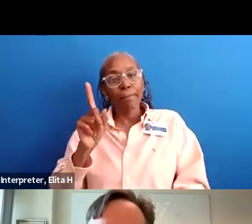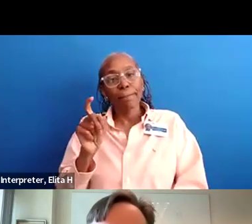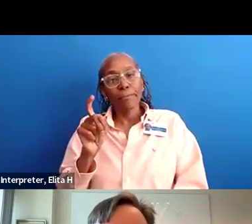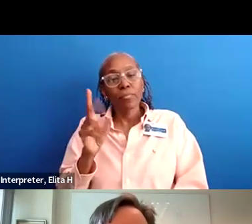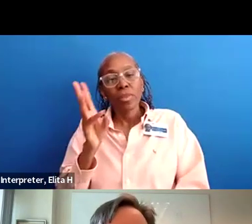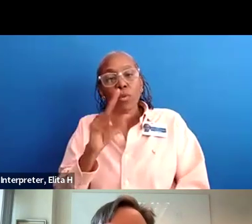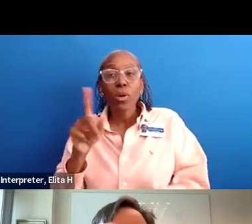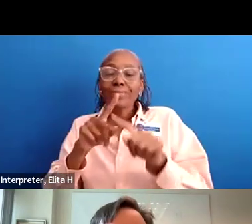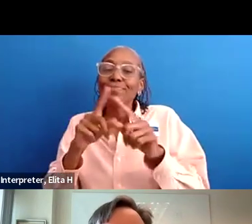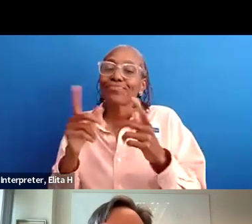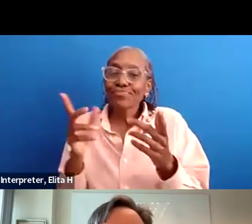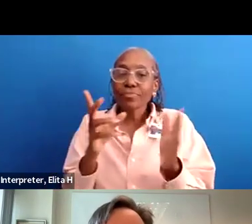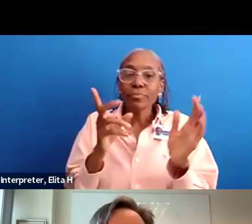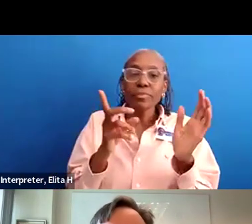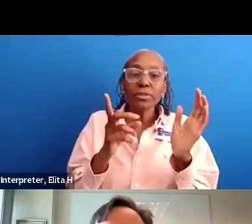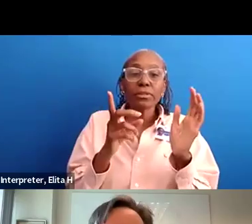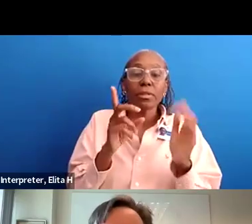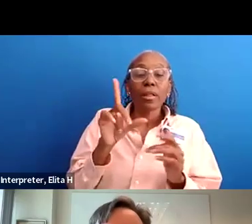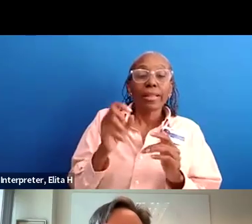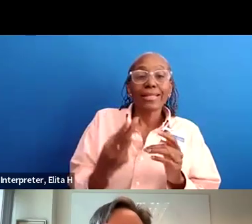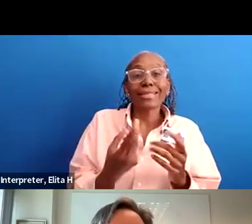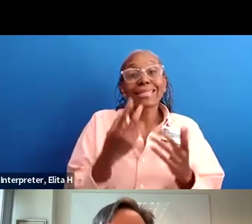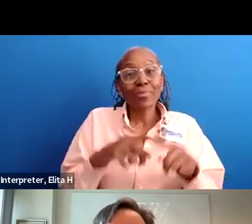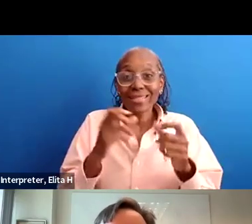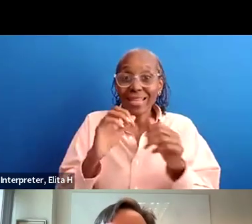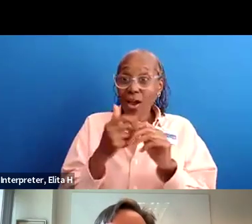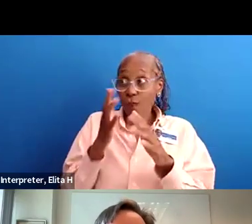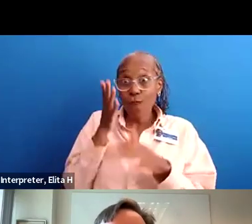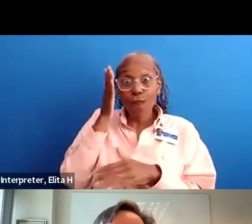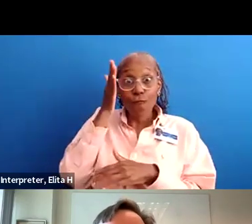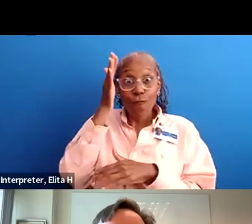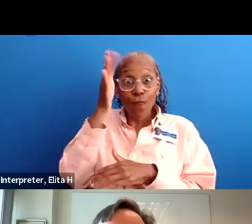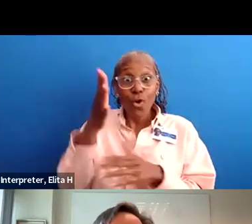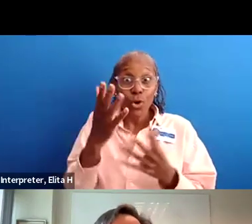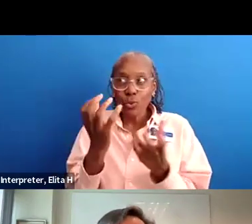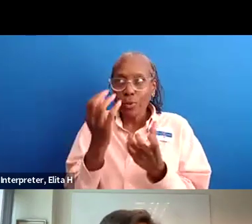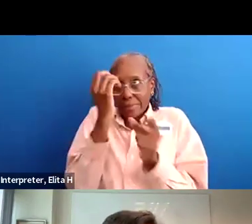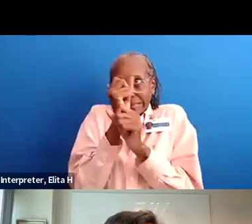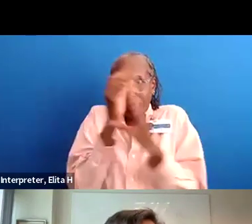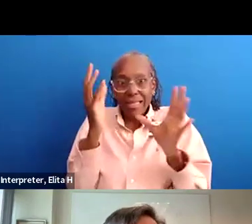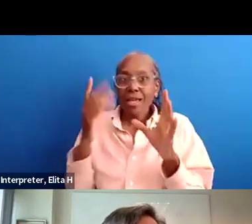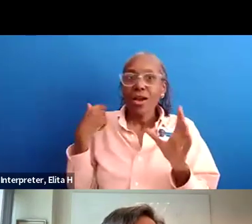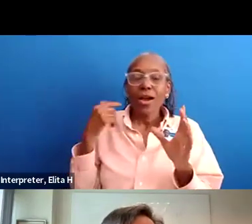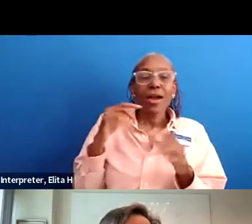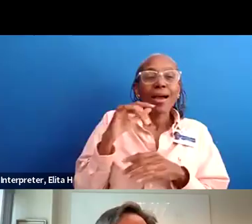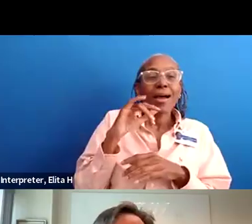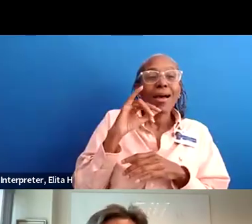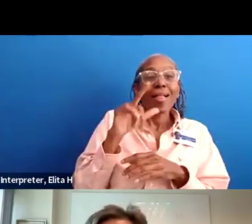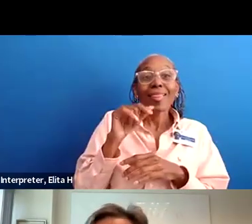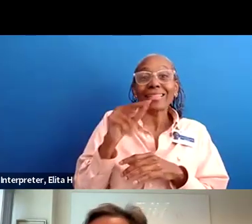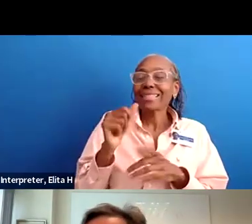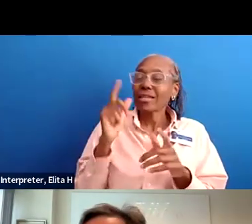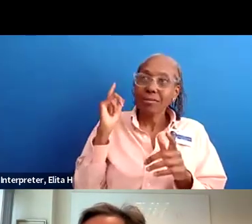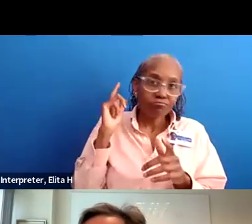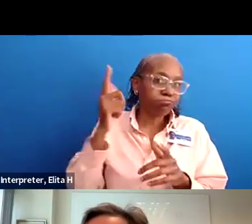Well, it depends just how much into the future you want me to think about it. All the way. We're going George Jetson here. All